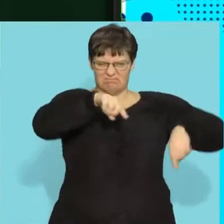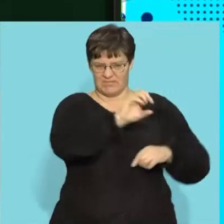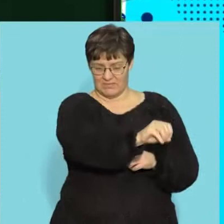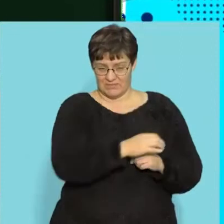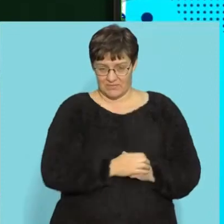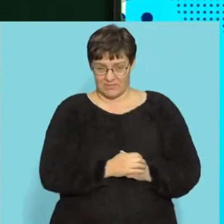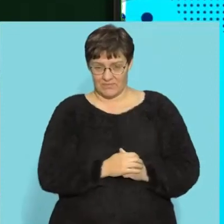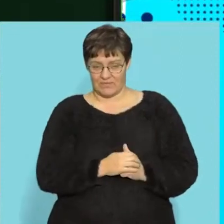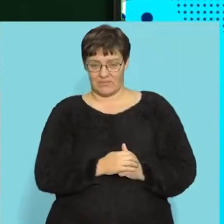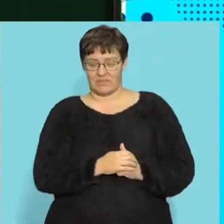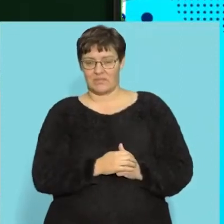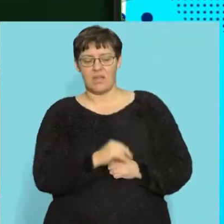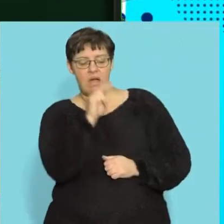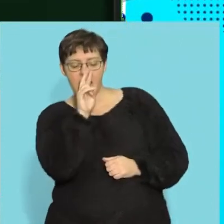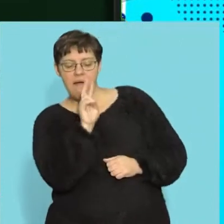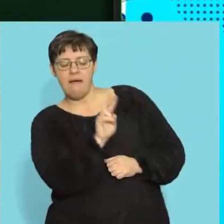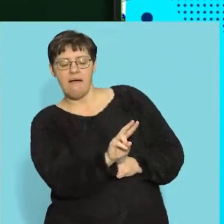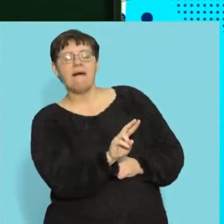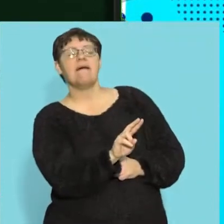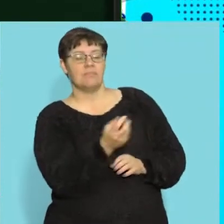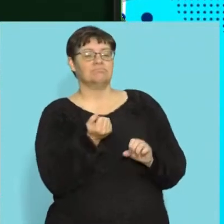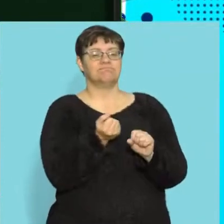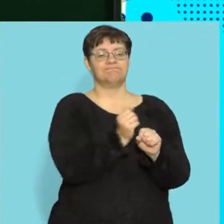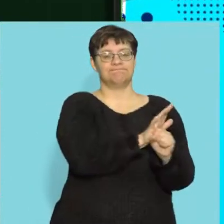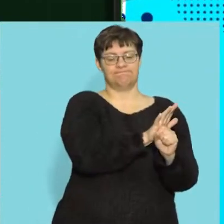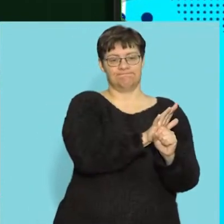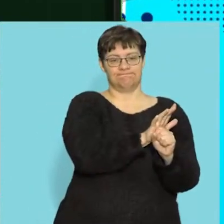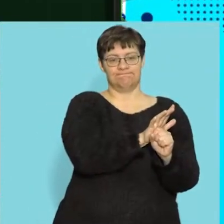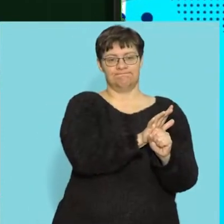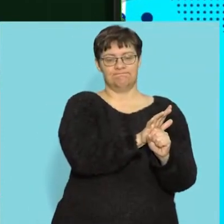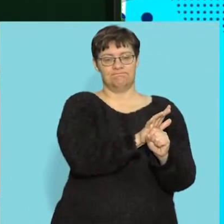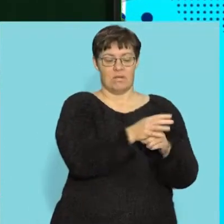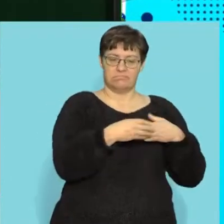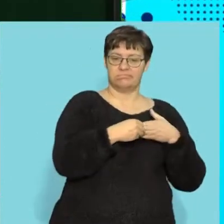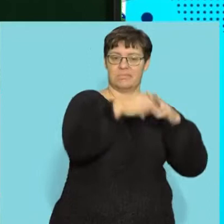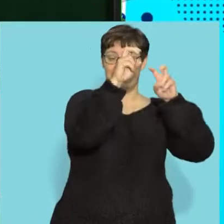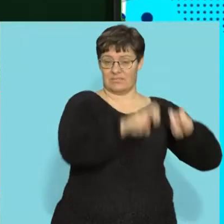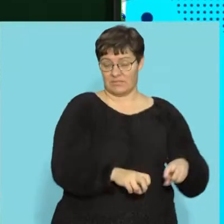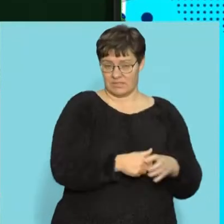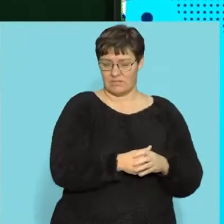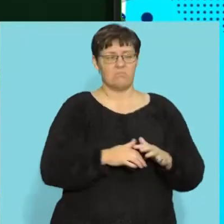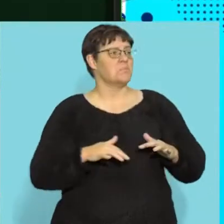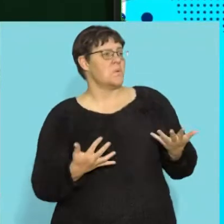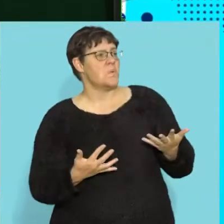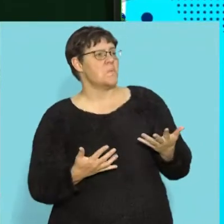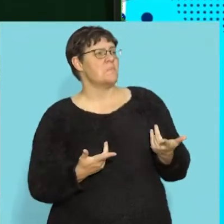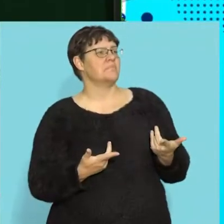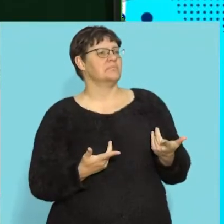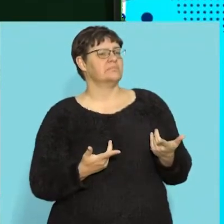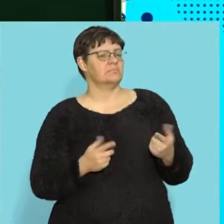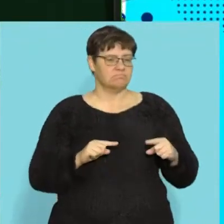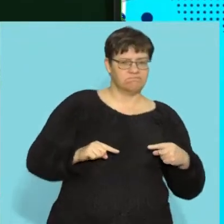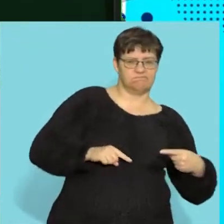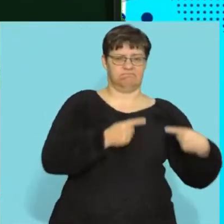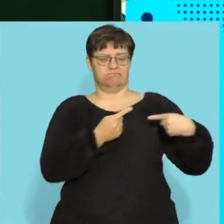of the factors that affect, the conductivity or the extent of opposition to the flow of charge